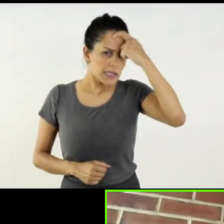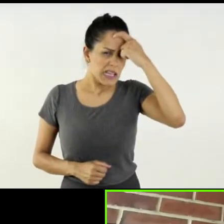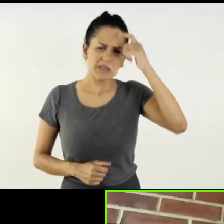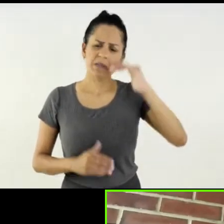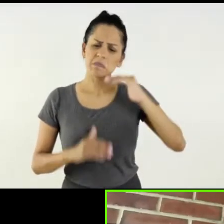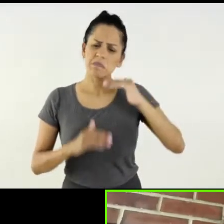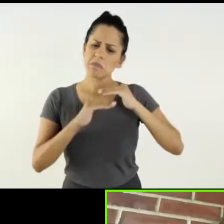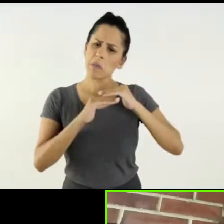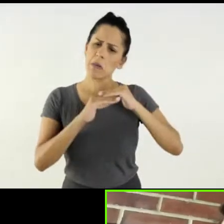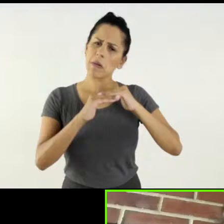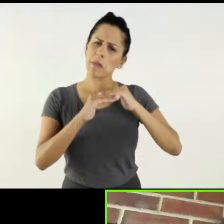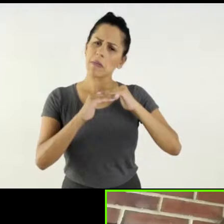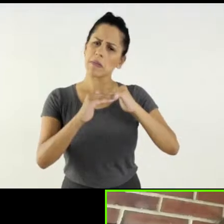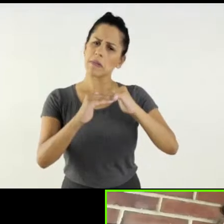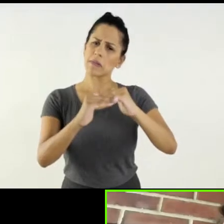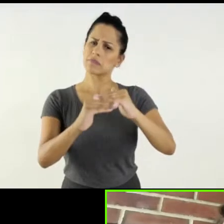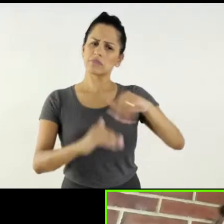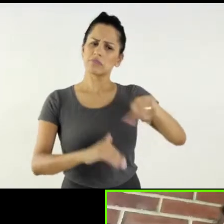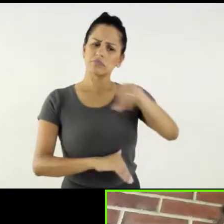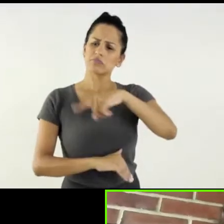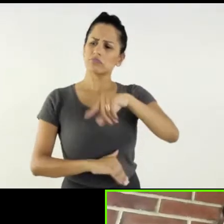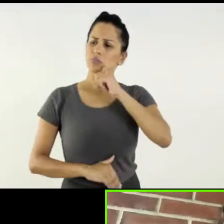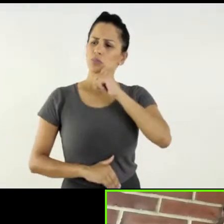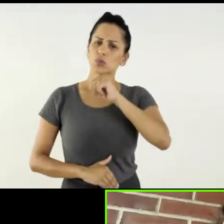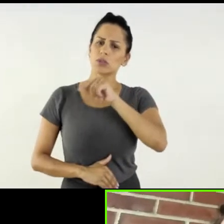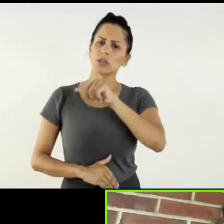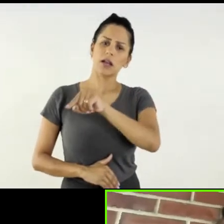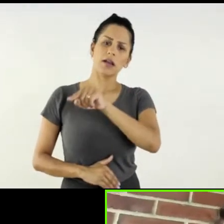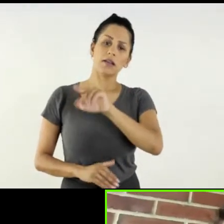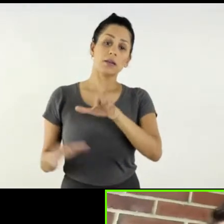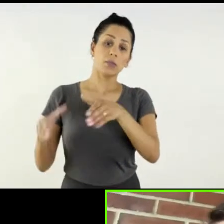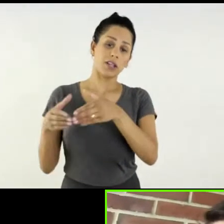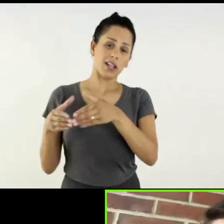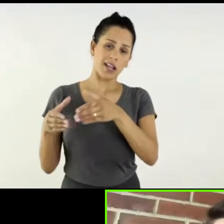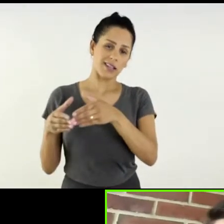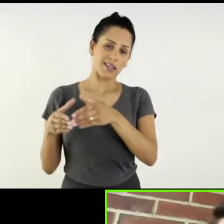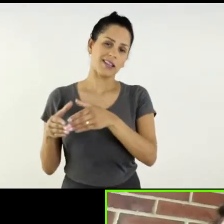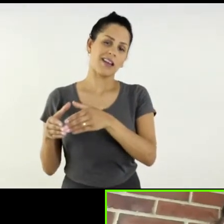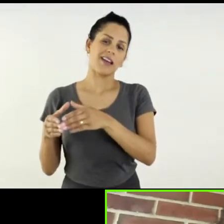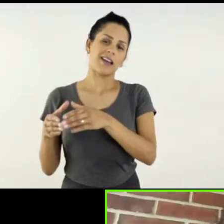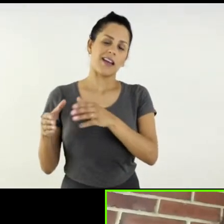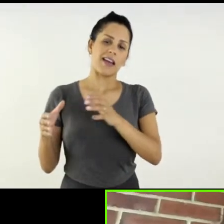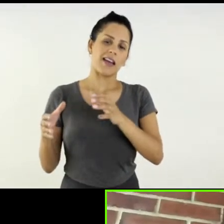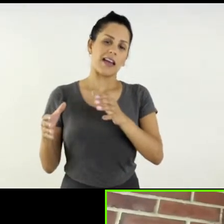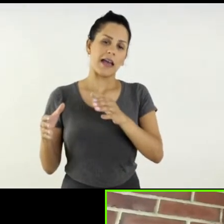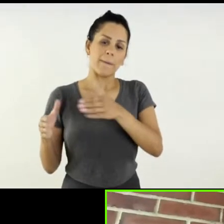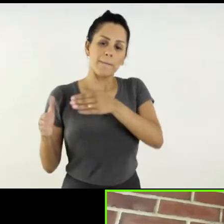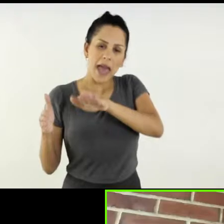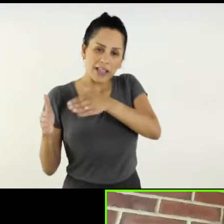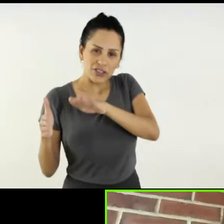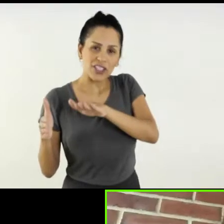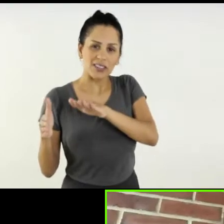were lower middle class, working class. And so there were many conversations, in fact, about,